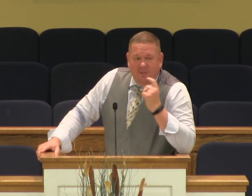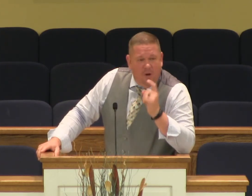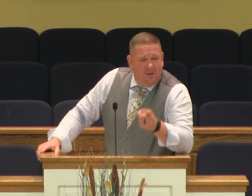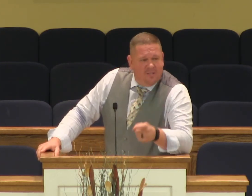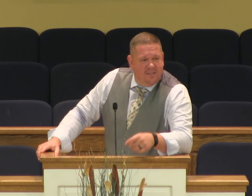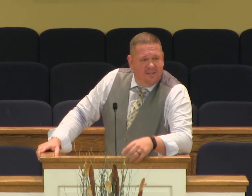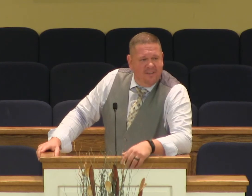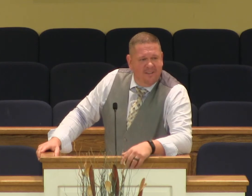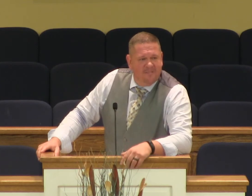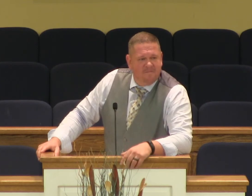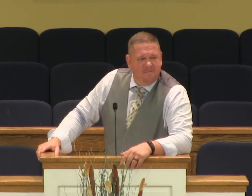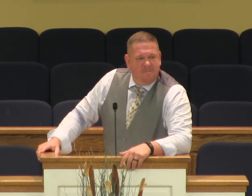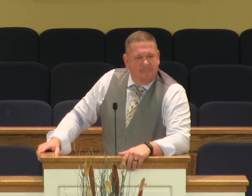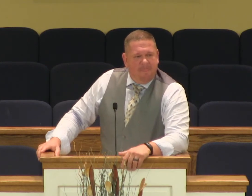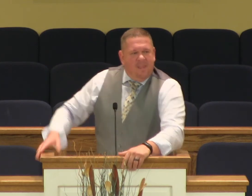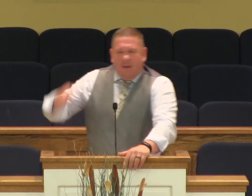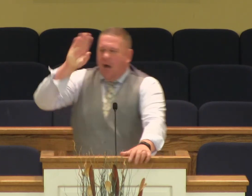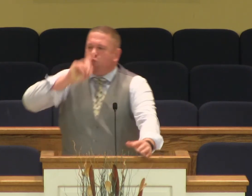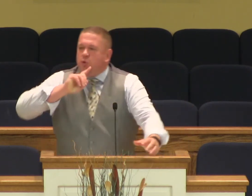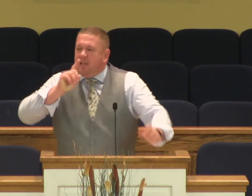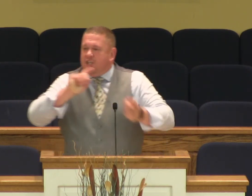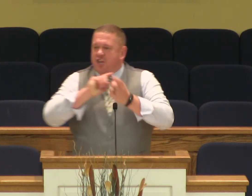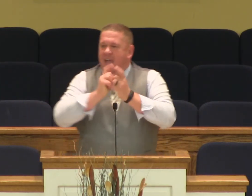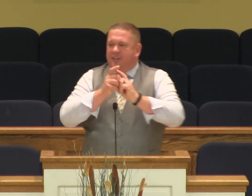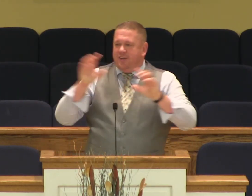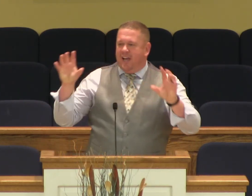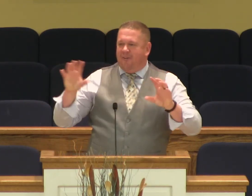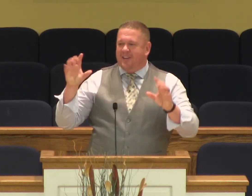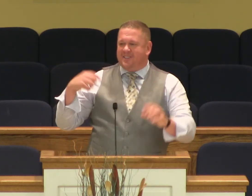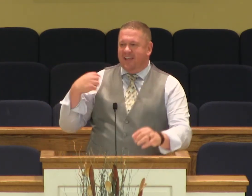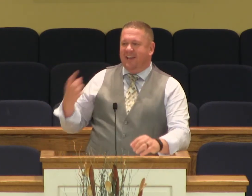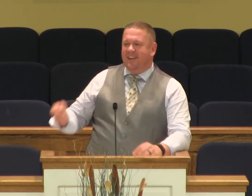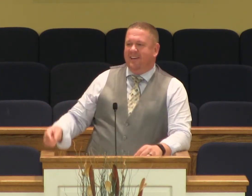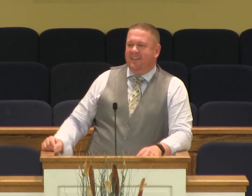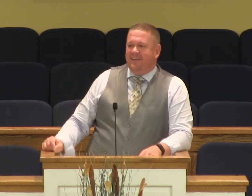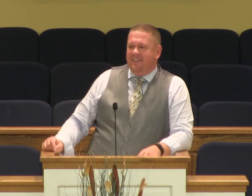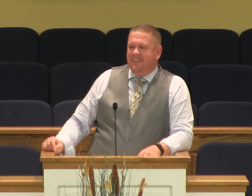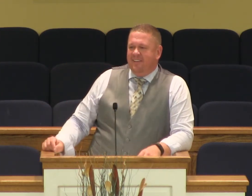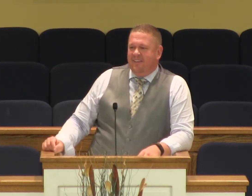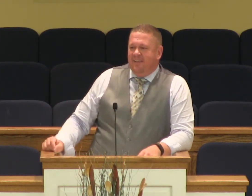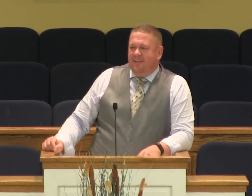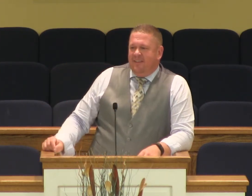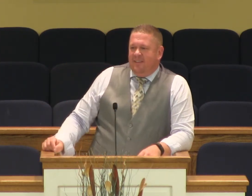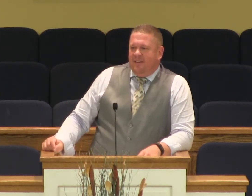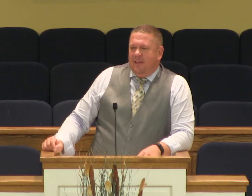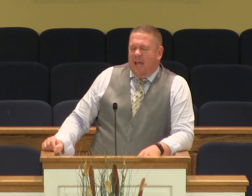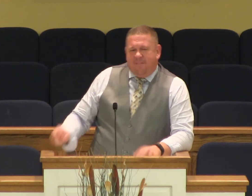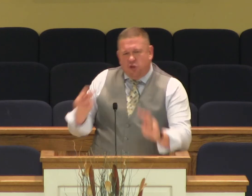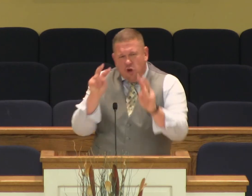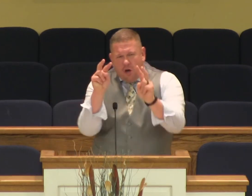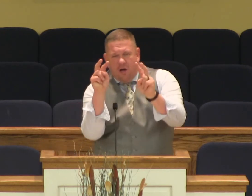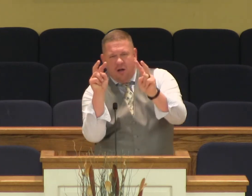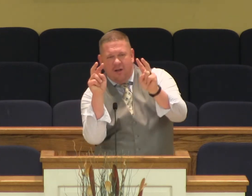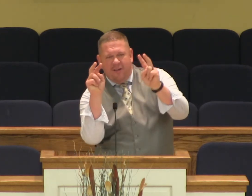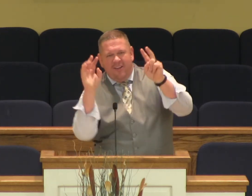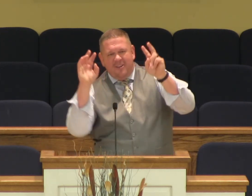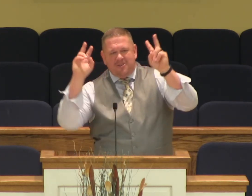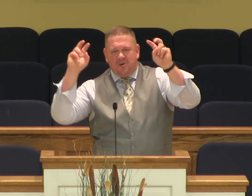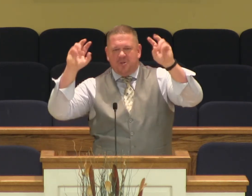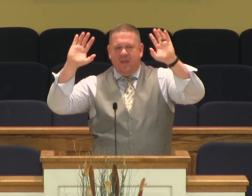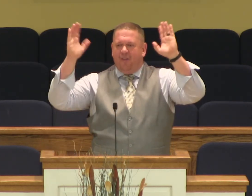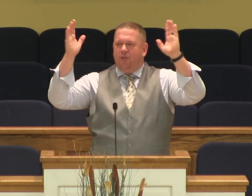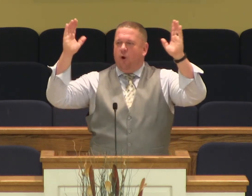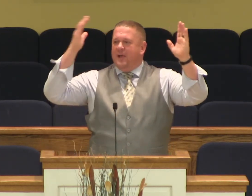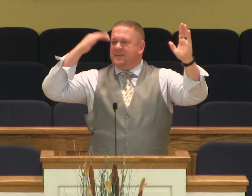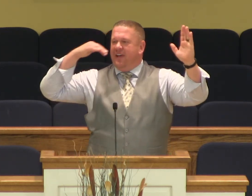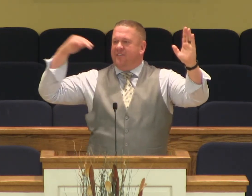Have you noticed? God's really changed the decorations lately. And if you look, so